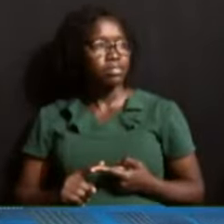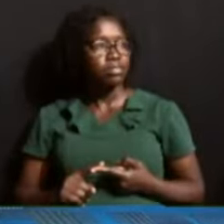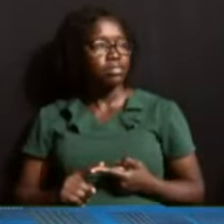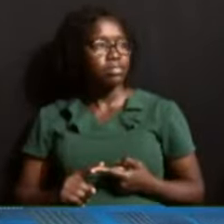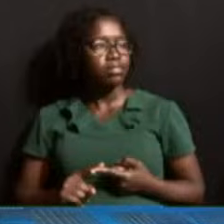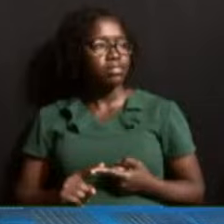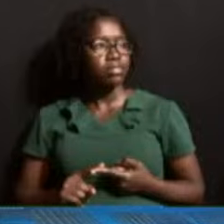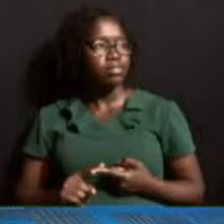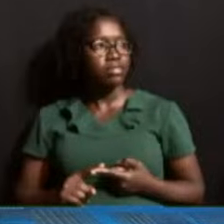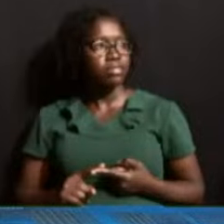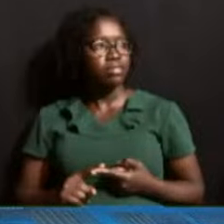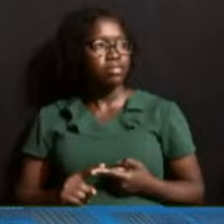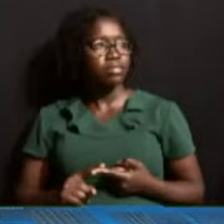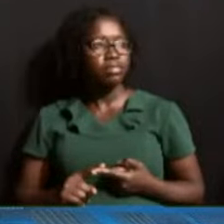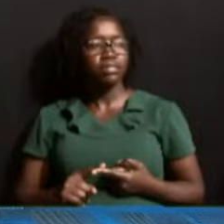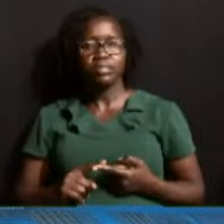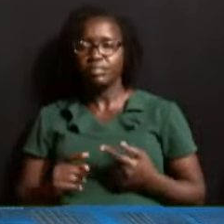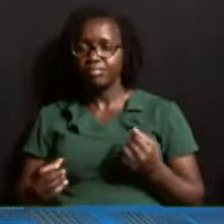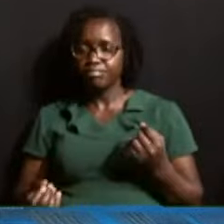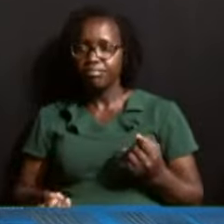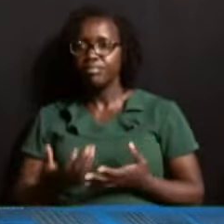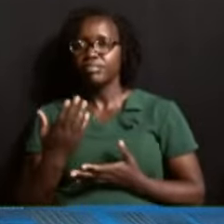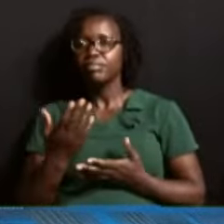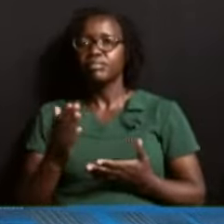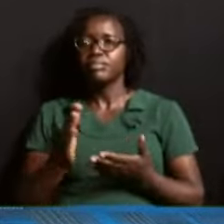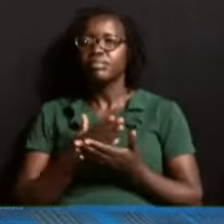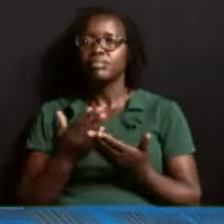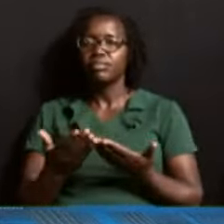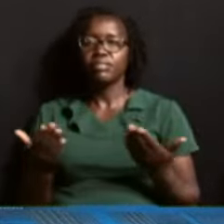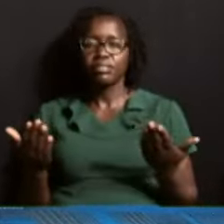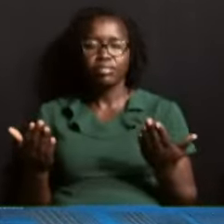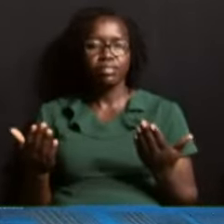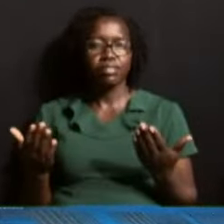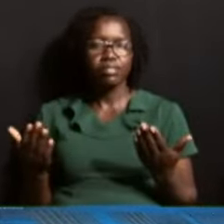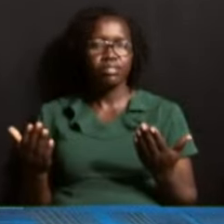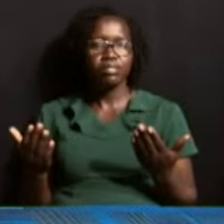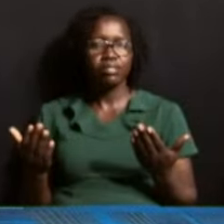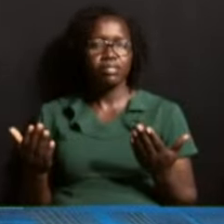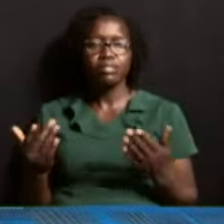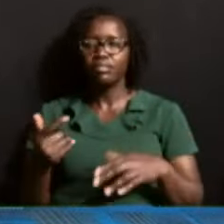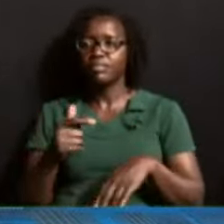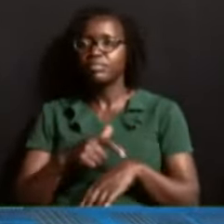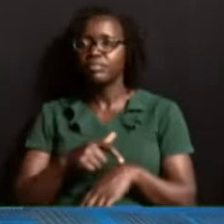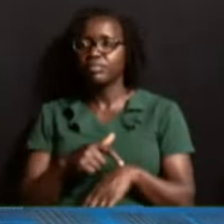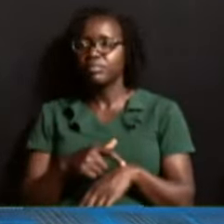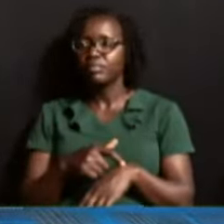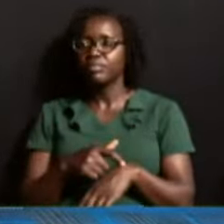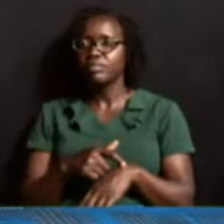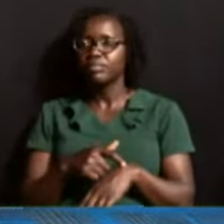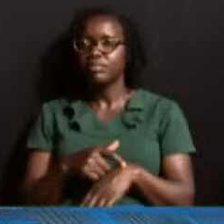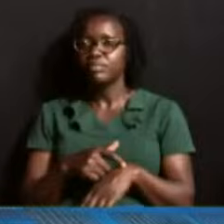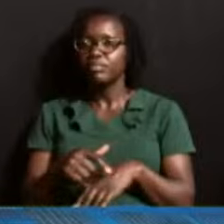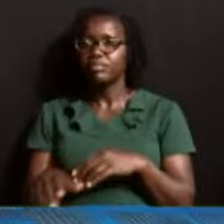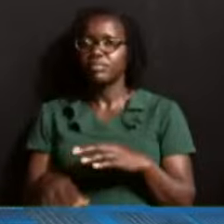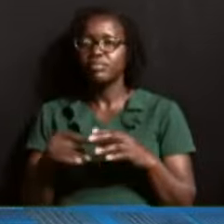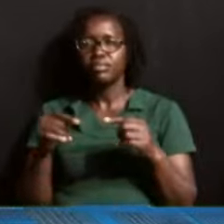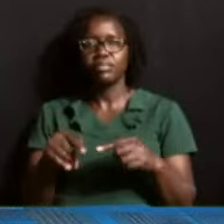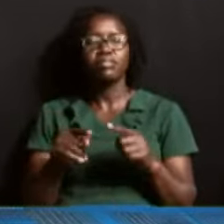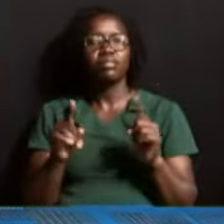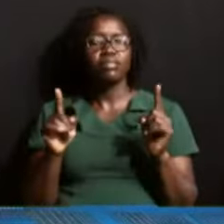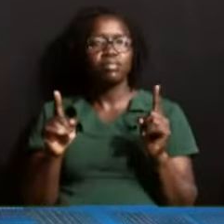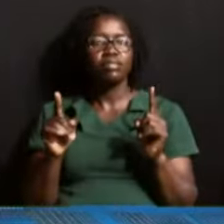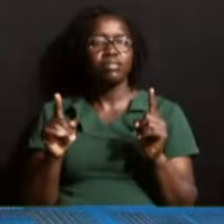it evokes something in me. When you find yourself